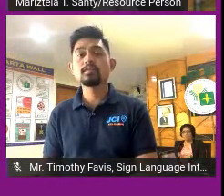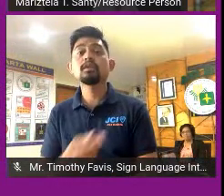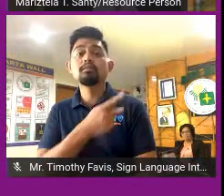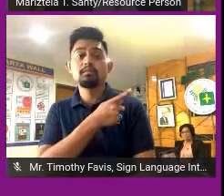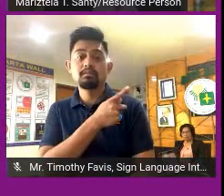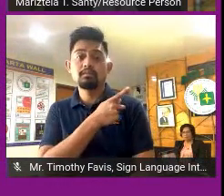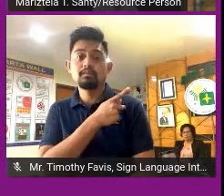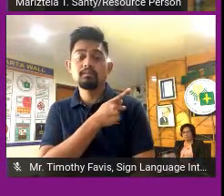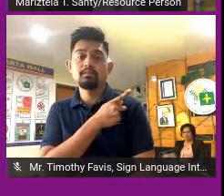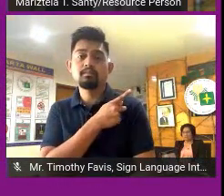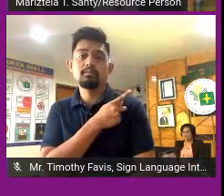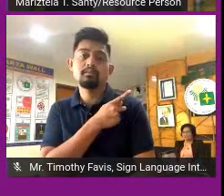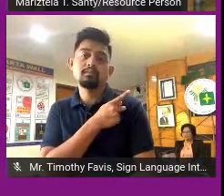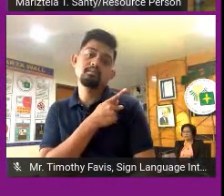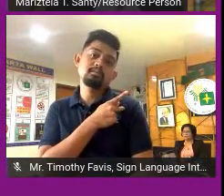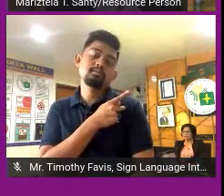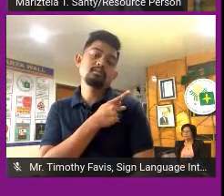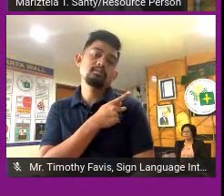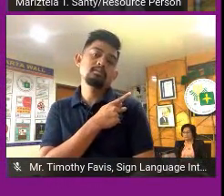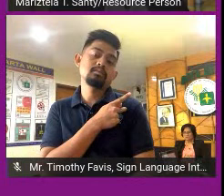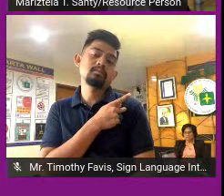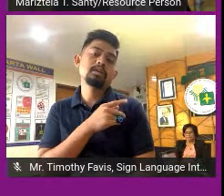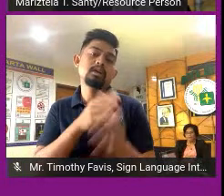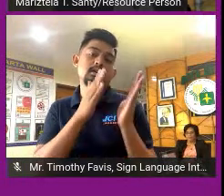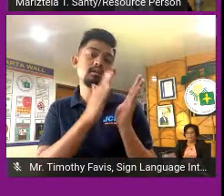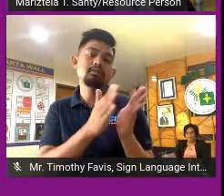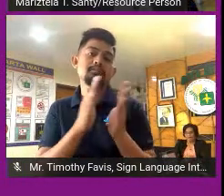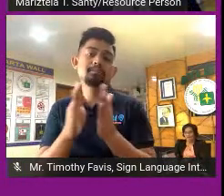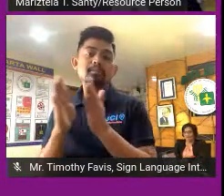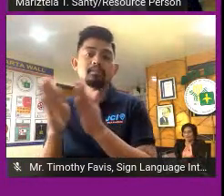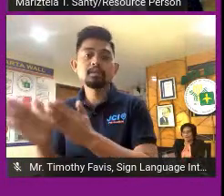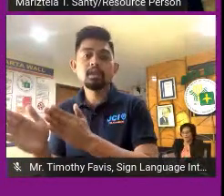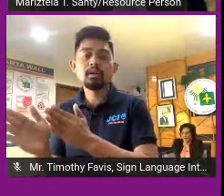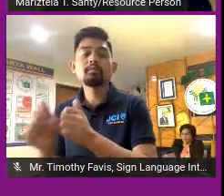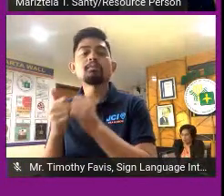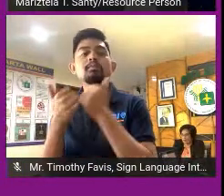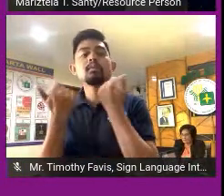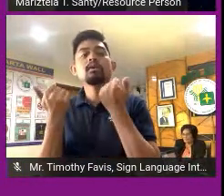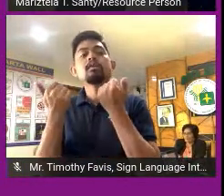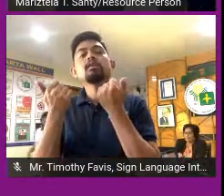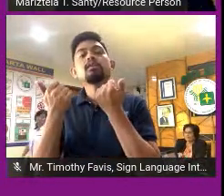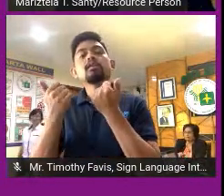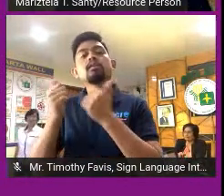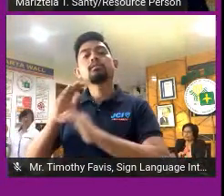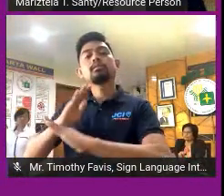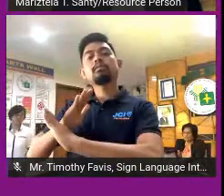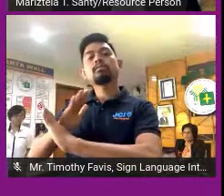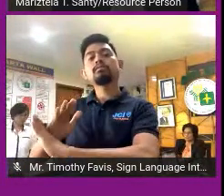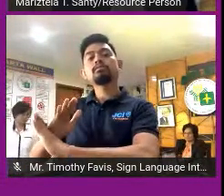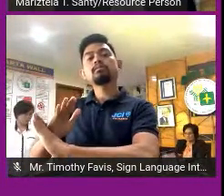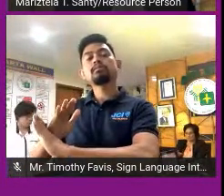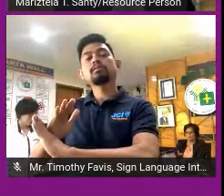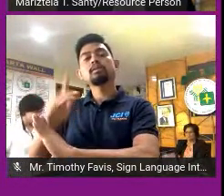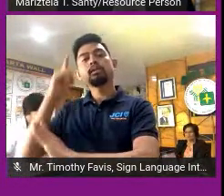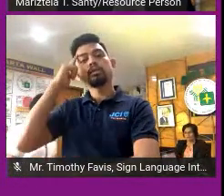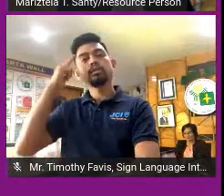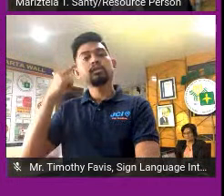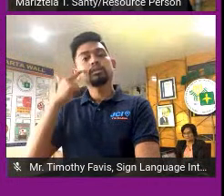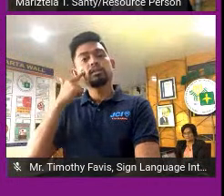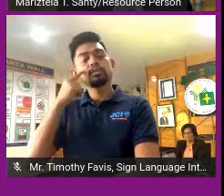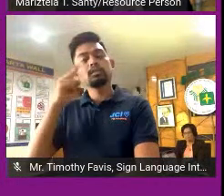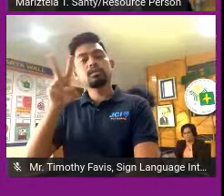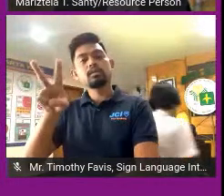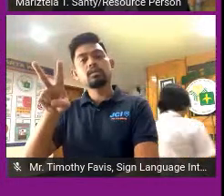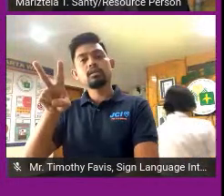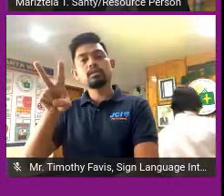are some courses of action para maiwasan natin yung gender